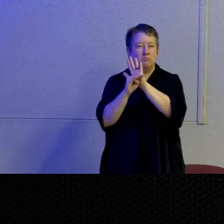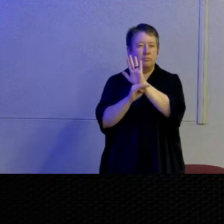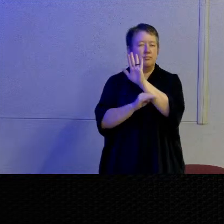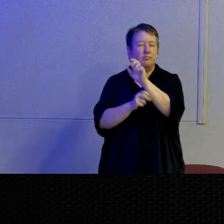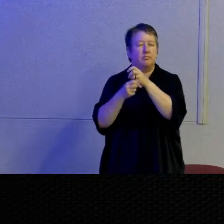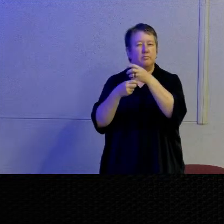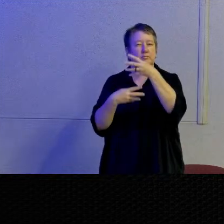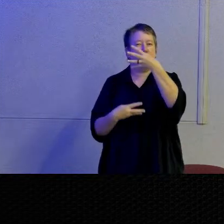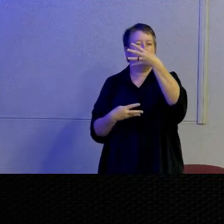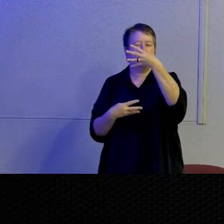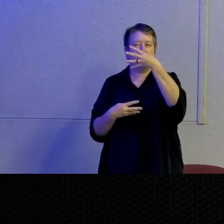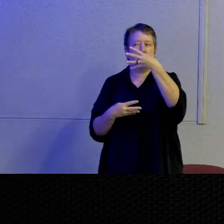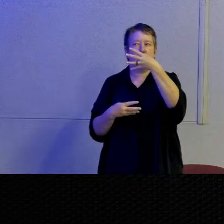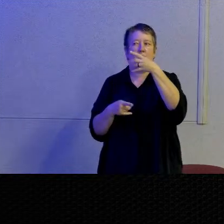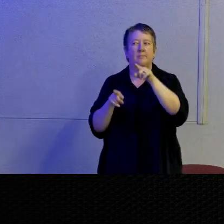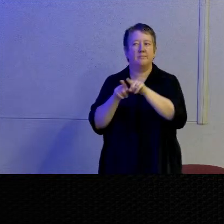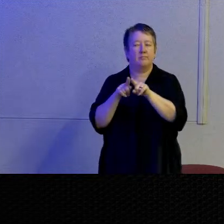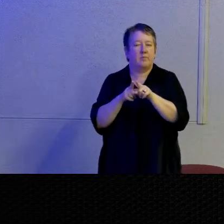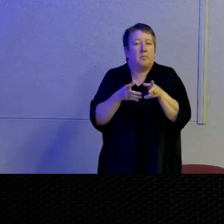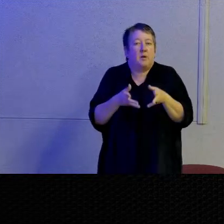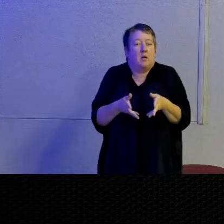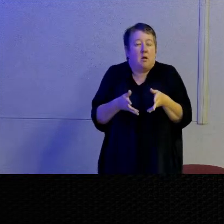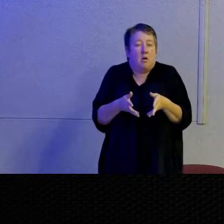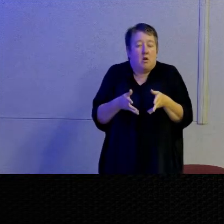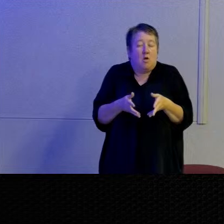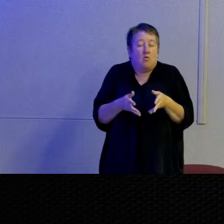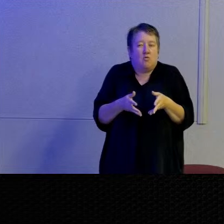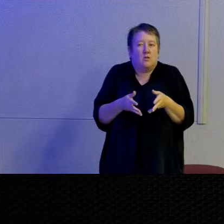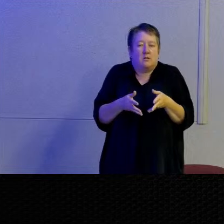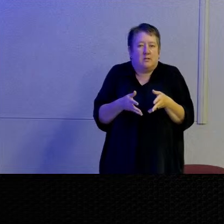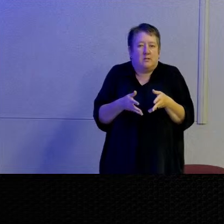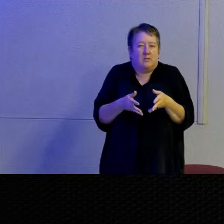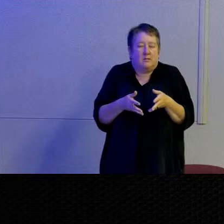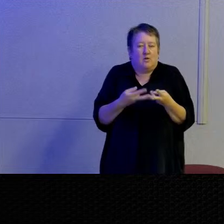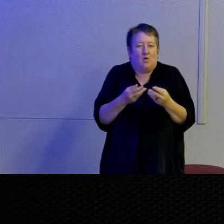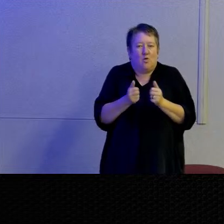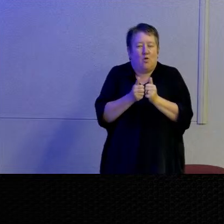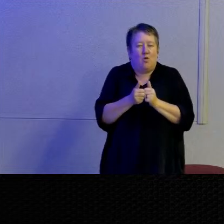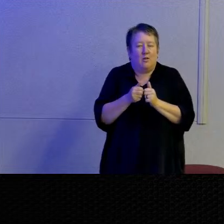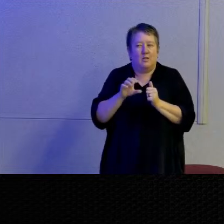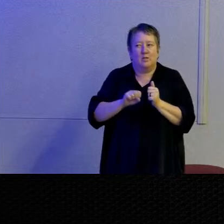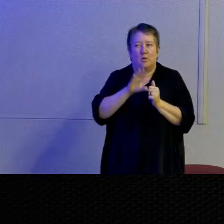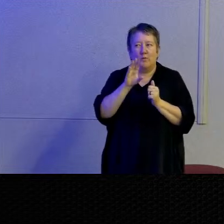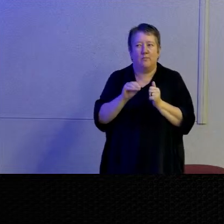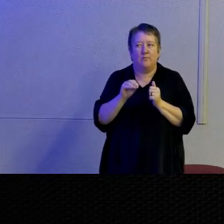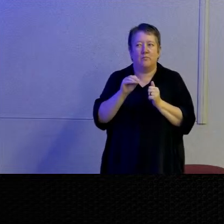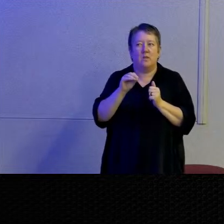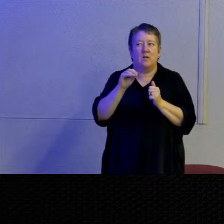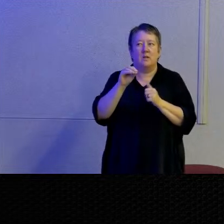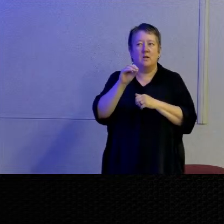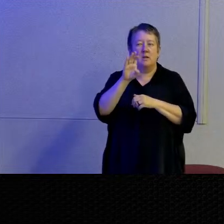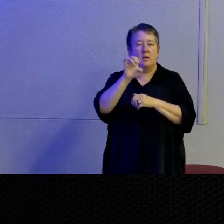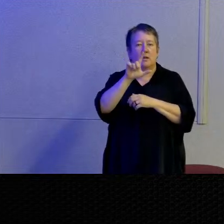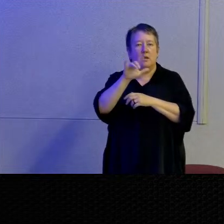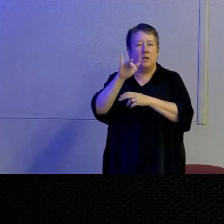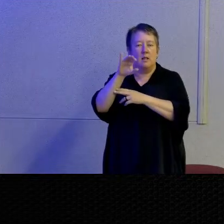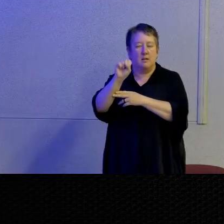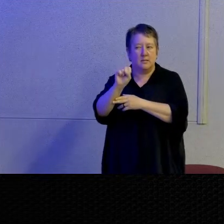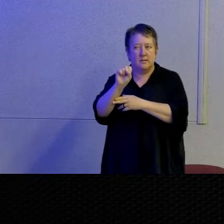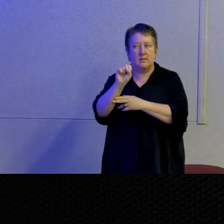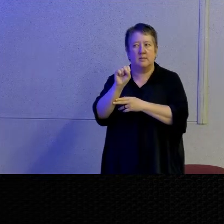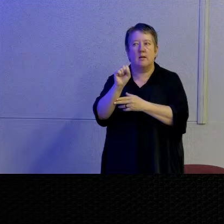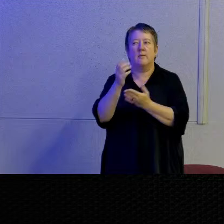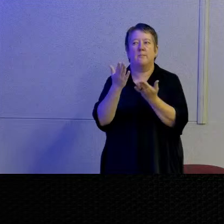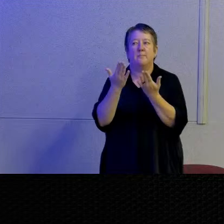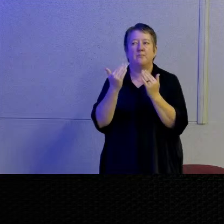current existing colleagues here in South Africa, George Ellis, and